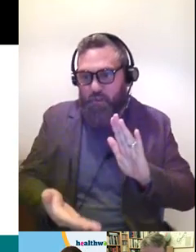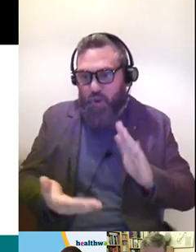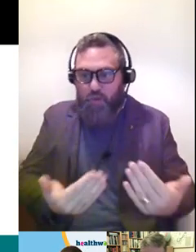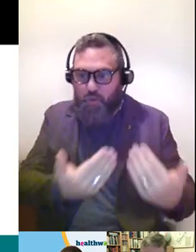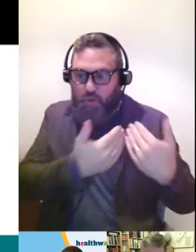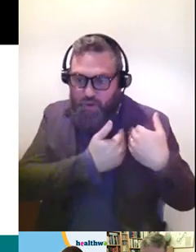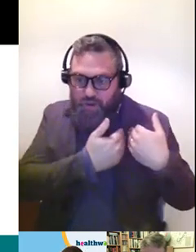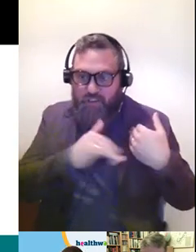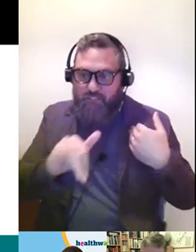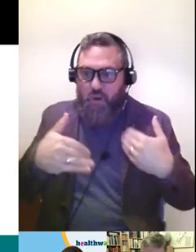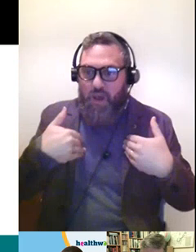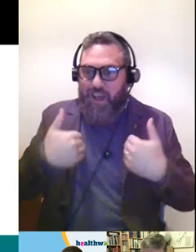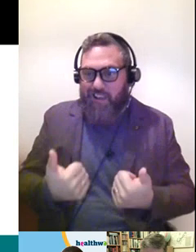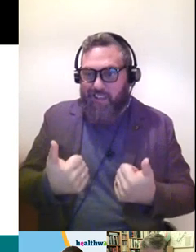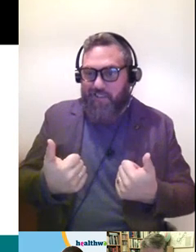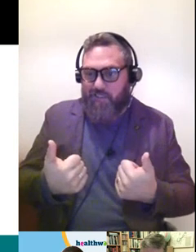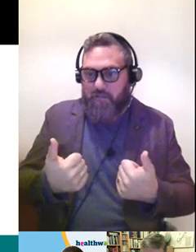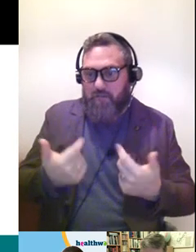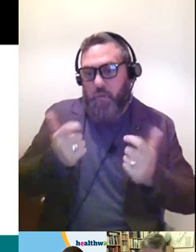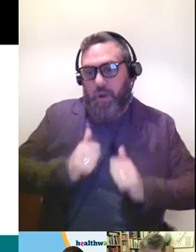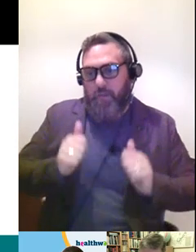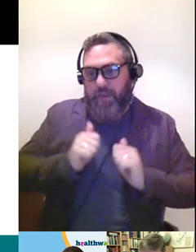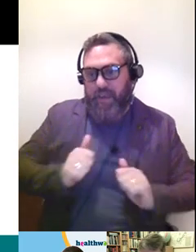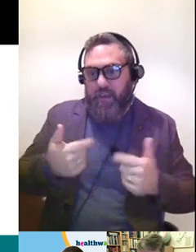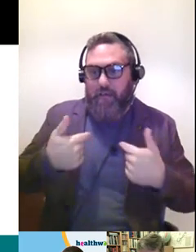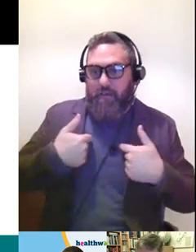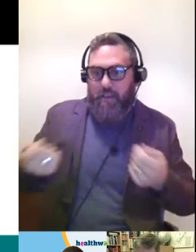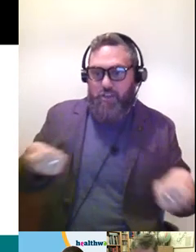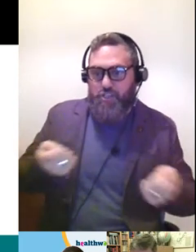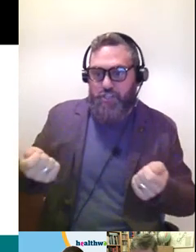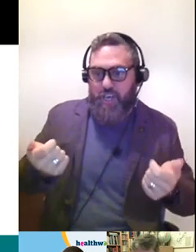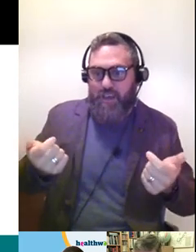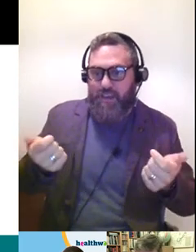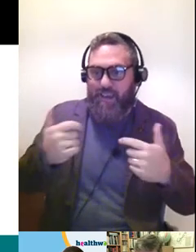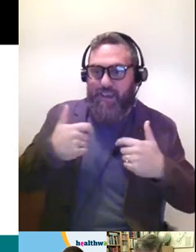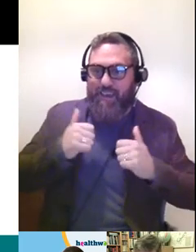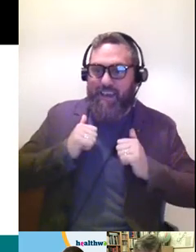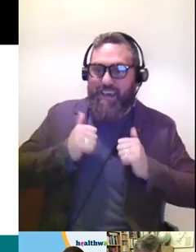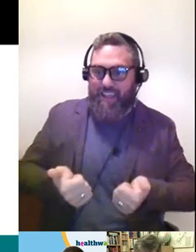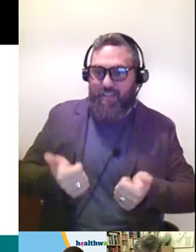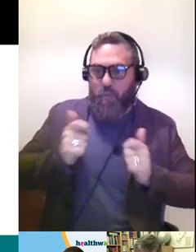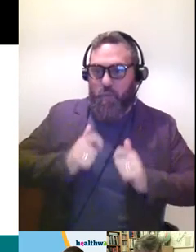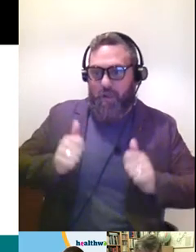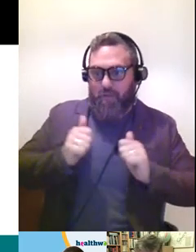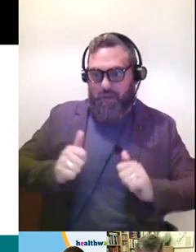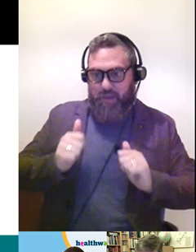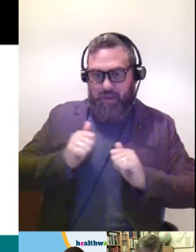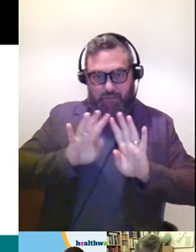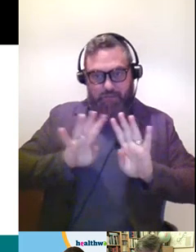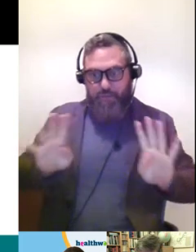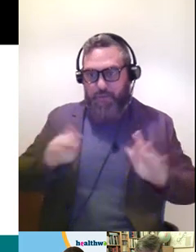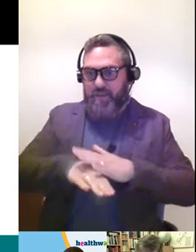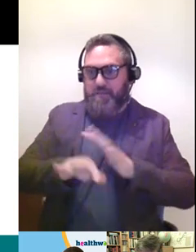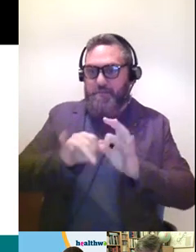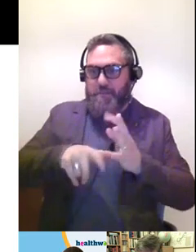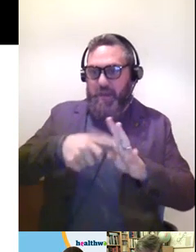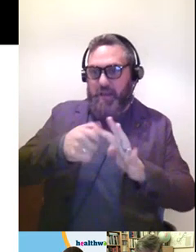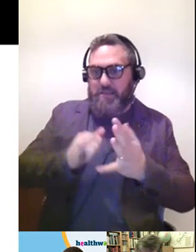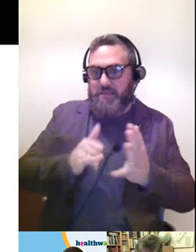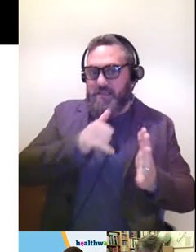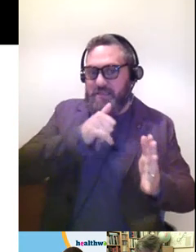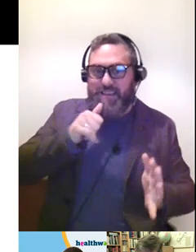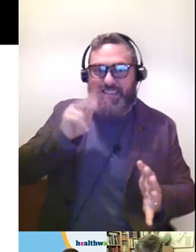responsibility for health and wellbeing, and I chair the Health and Wellbeing Board in Bucks, amongst many other things. And it's very nice to see you all here this